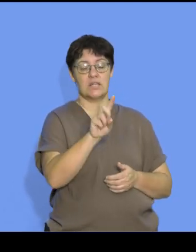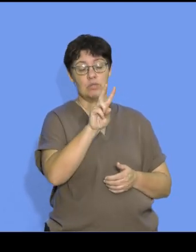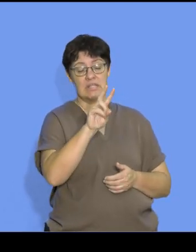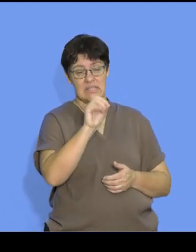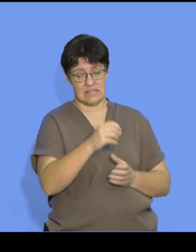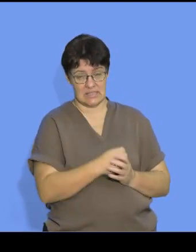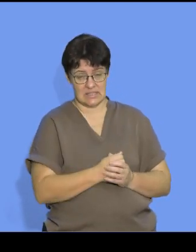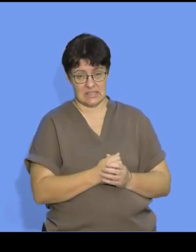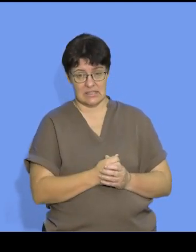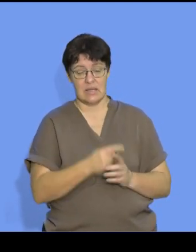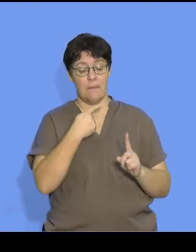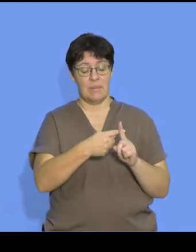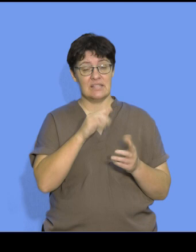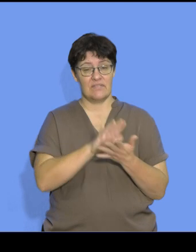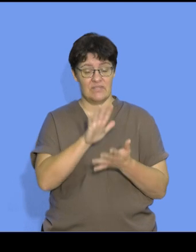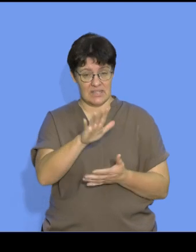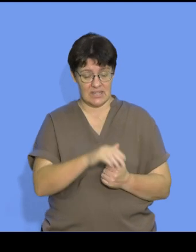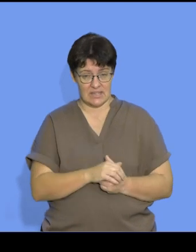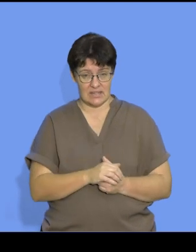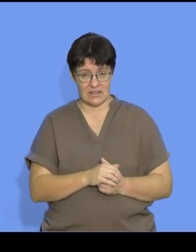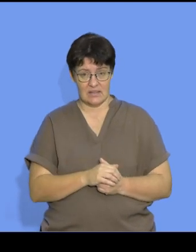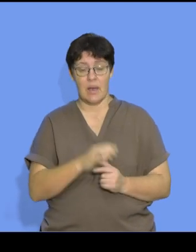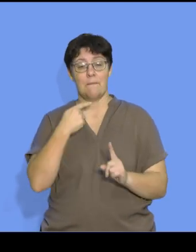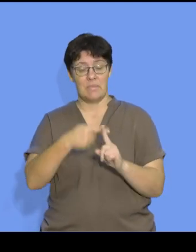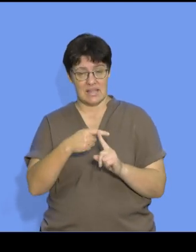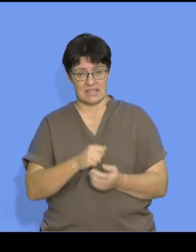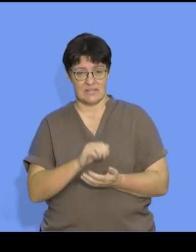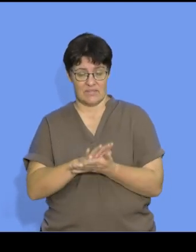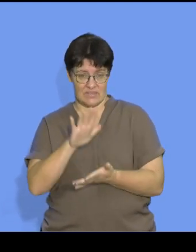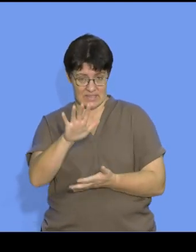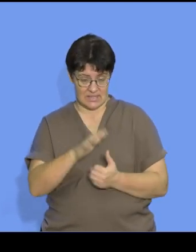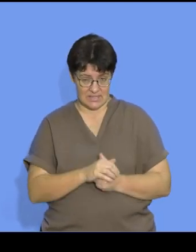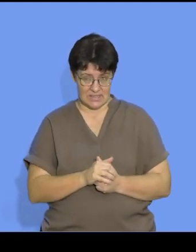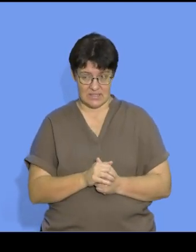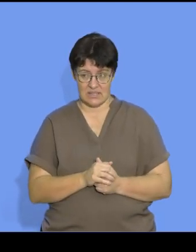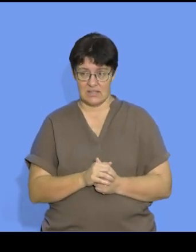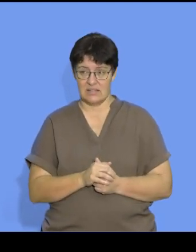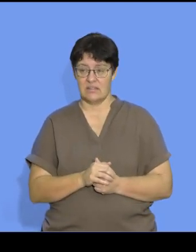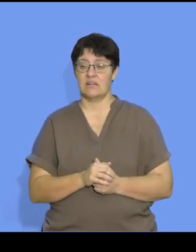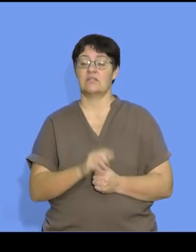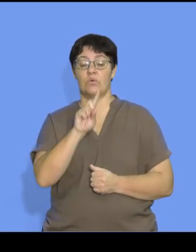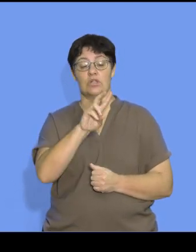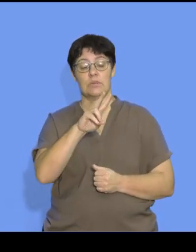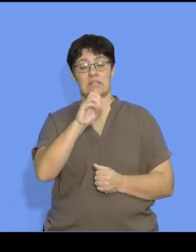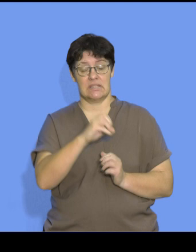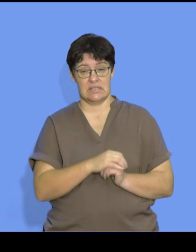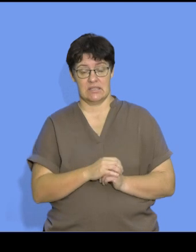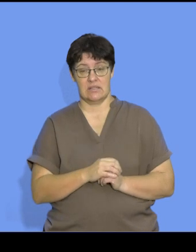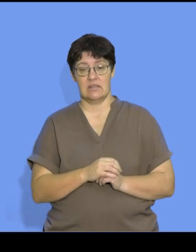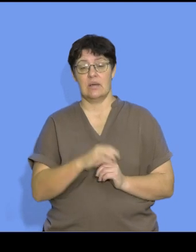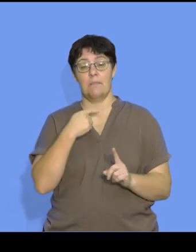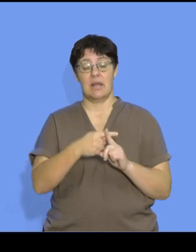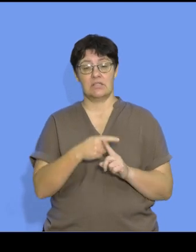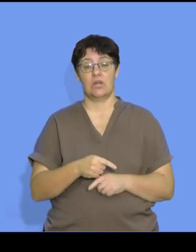120 plus 15 plus 15, which is 120